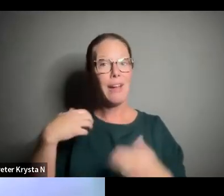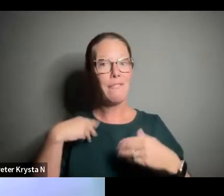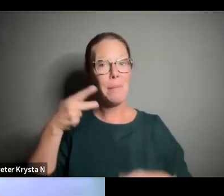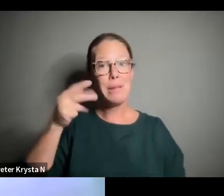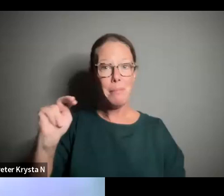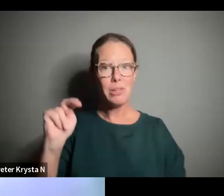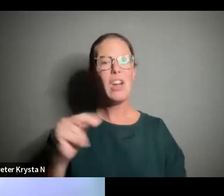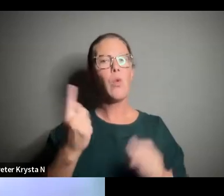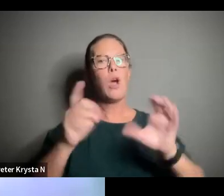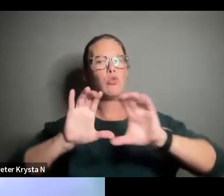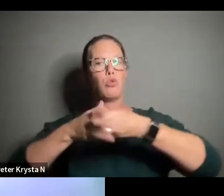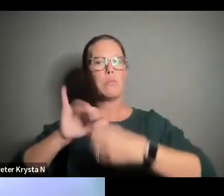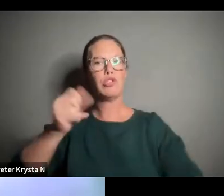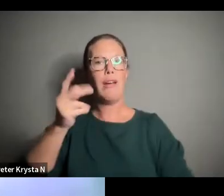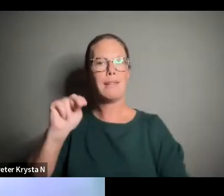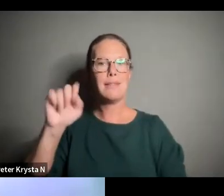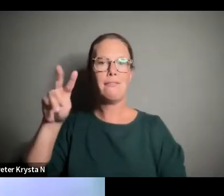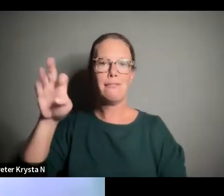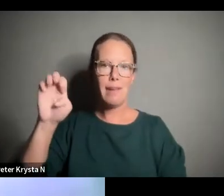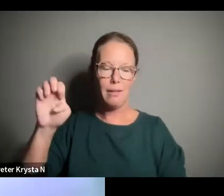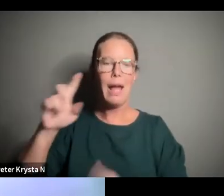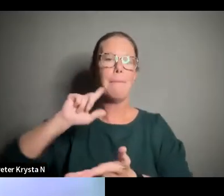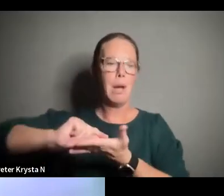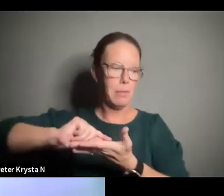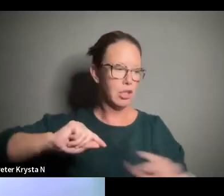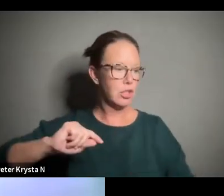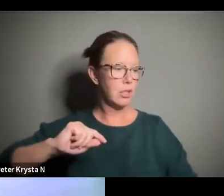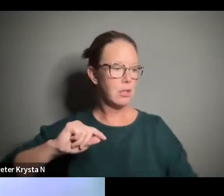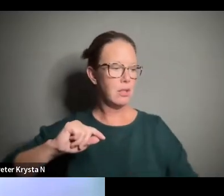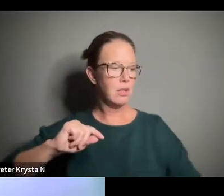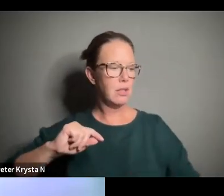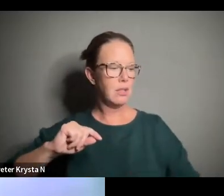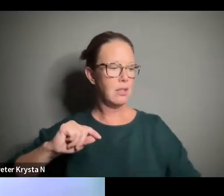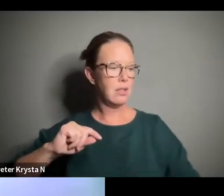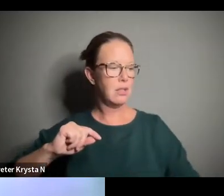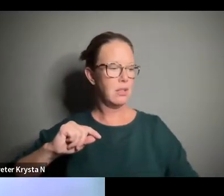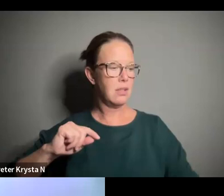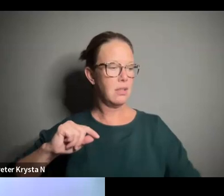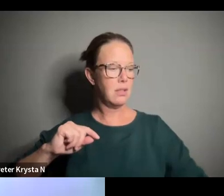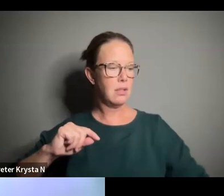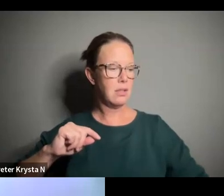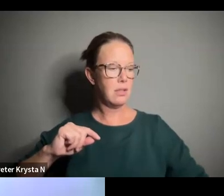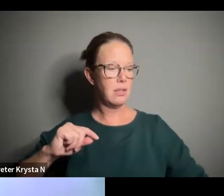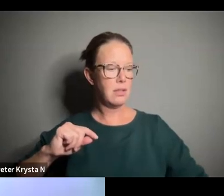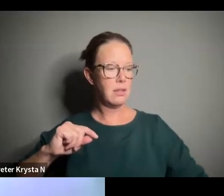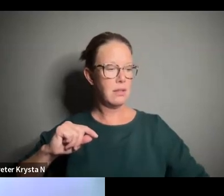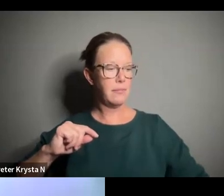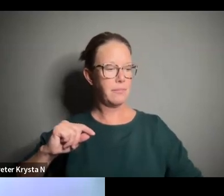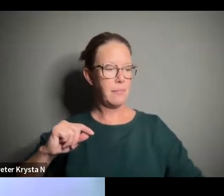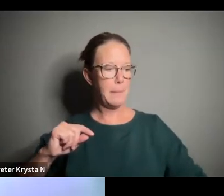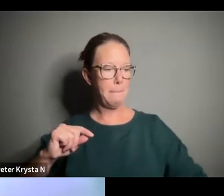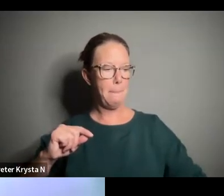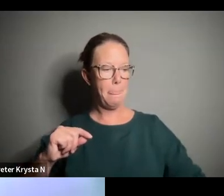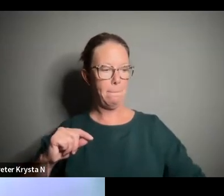Jacksonville kind of published this, and they showed that before they did diaphragm pacing, a high quadriplegic that's on a ventilator, there's